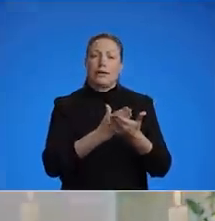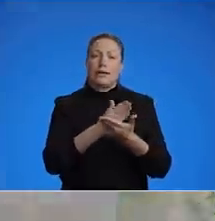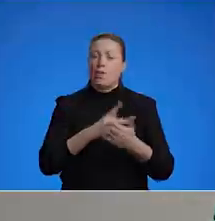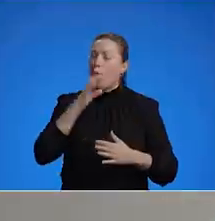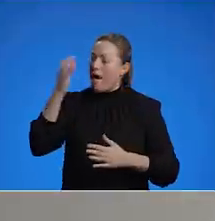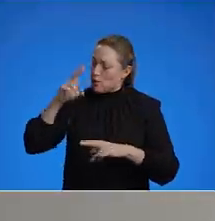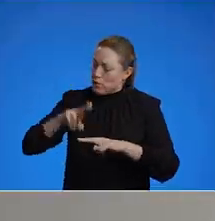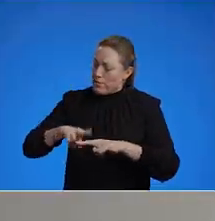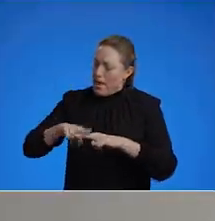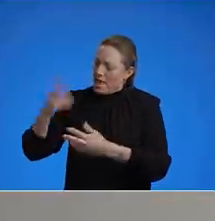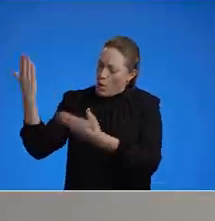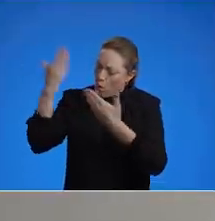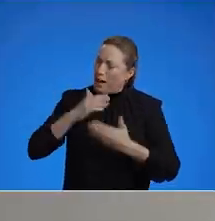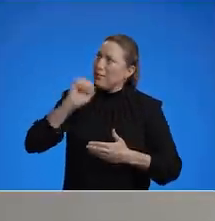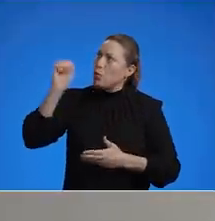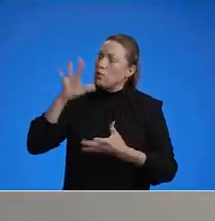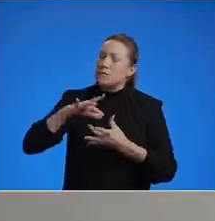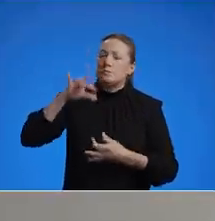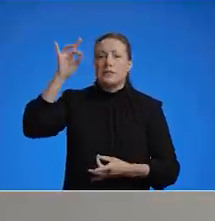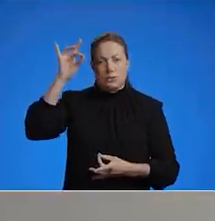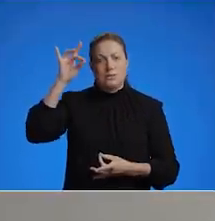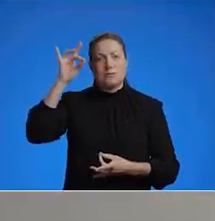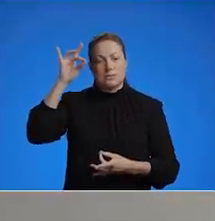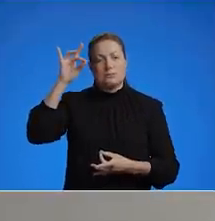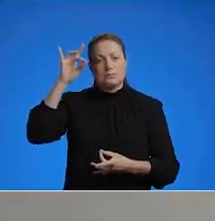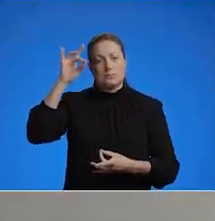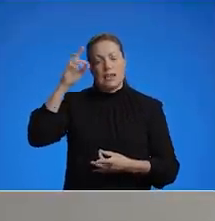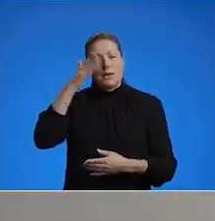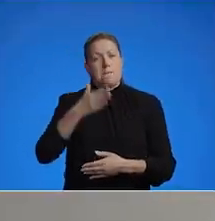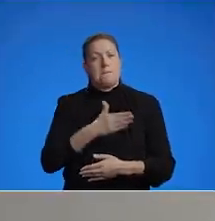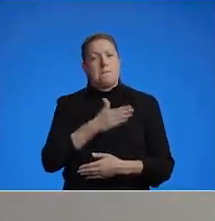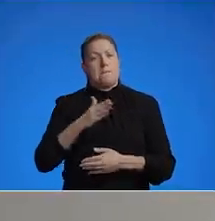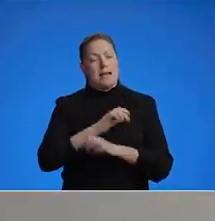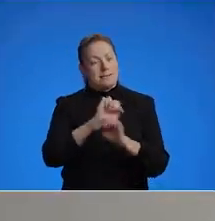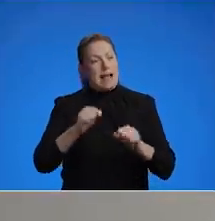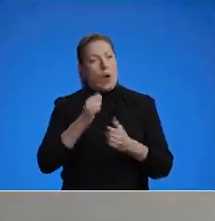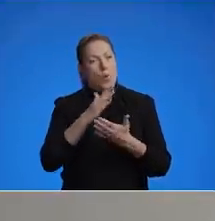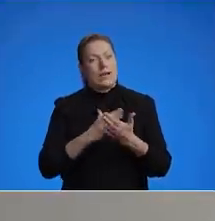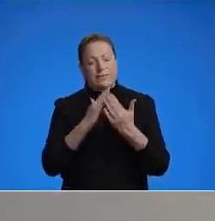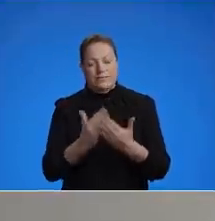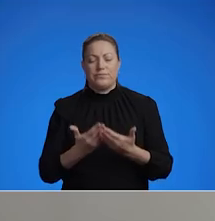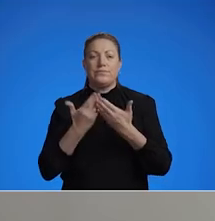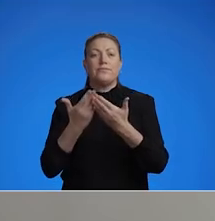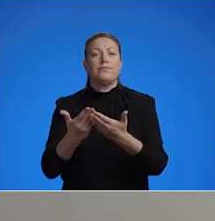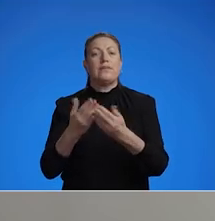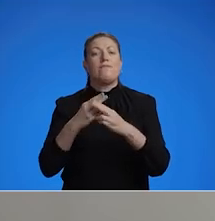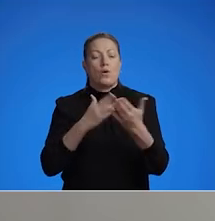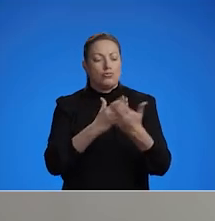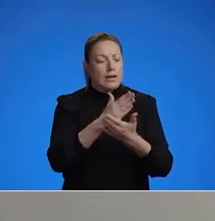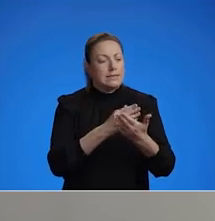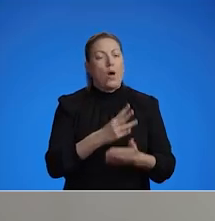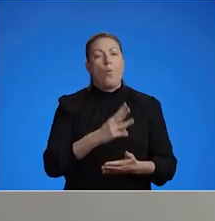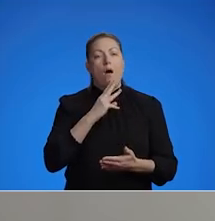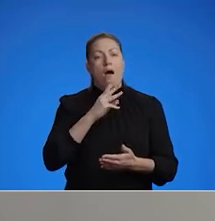we ask that you send forth your Holy Spirit to sanctify these gifts of bread and wine that they may become for